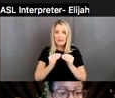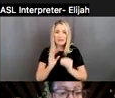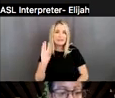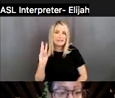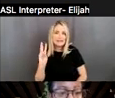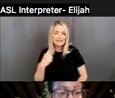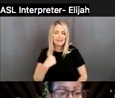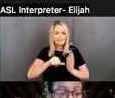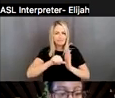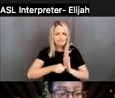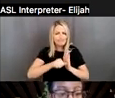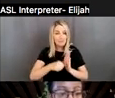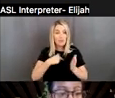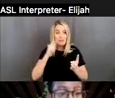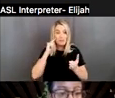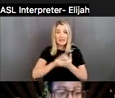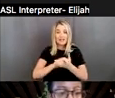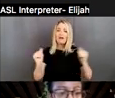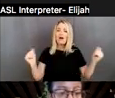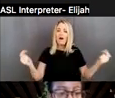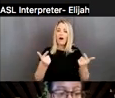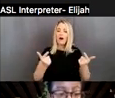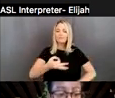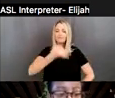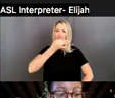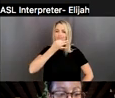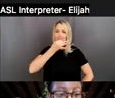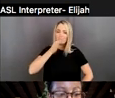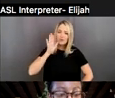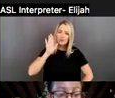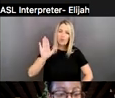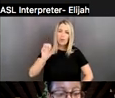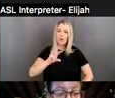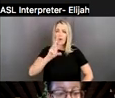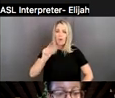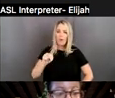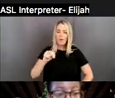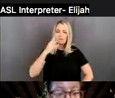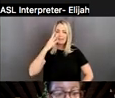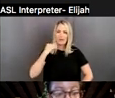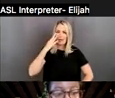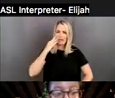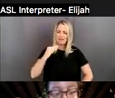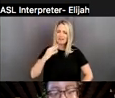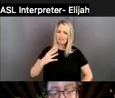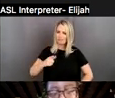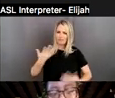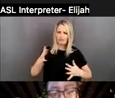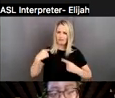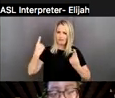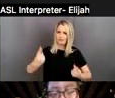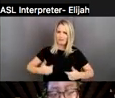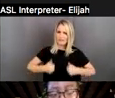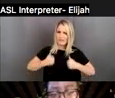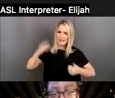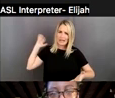believe that everyone is an expert based on their own lived experience, and that we all have unique and brilliant